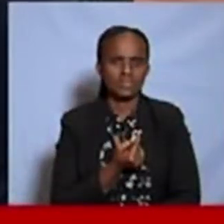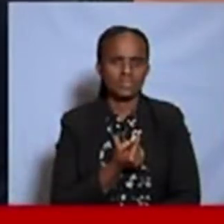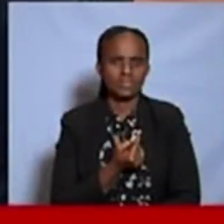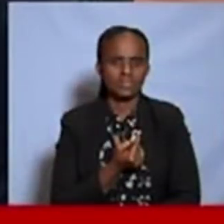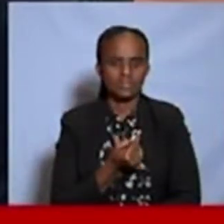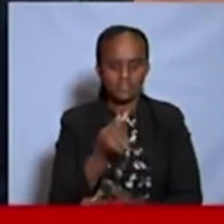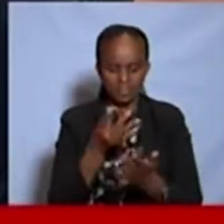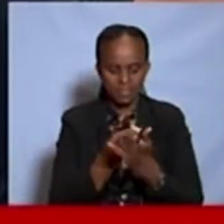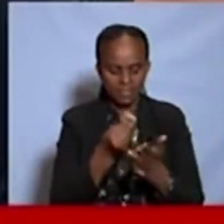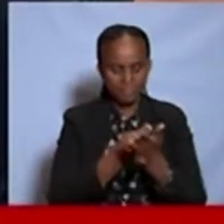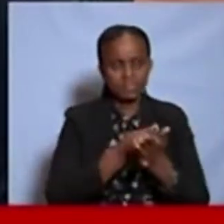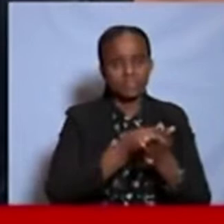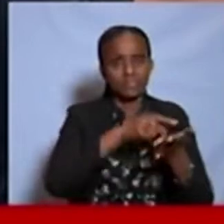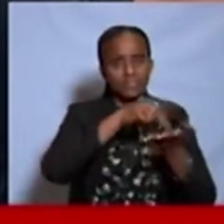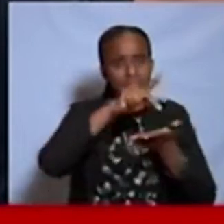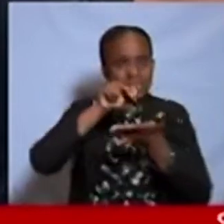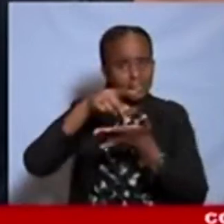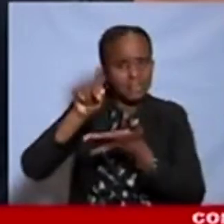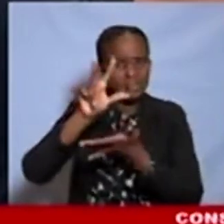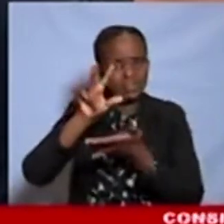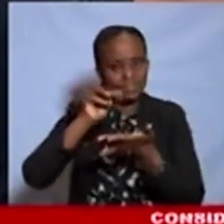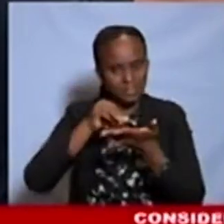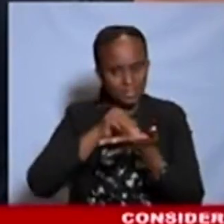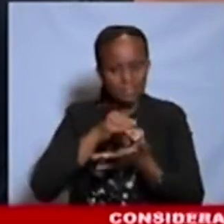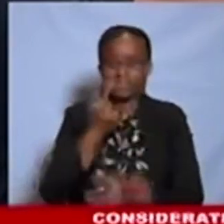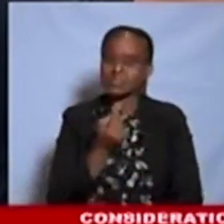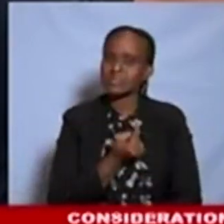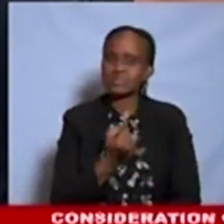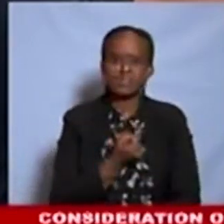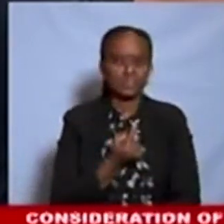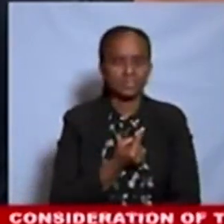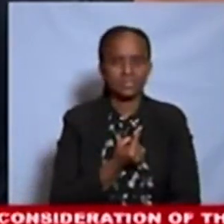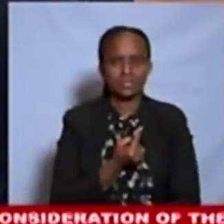Fees and charges 3 million only.